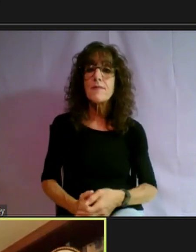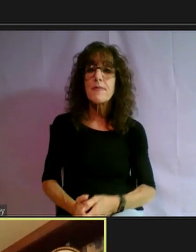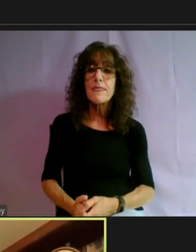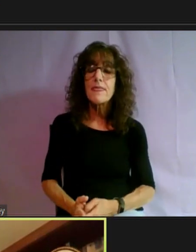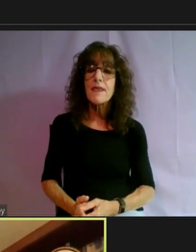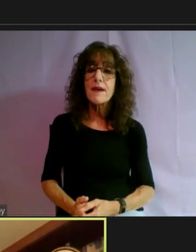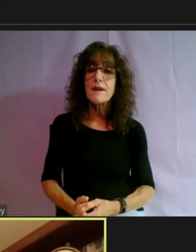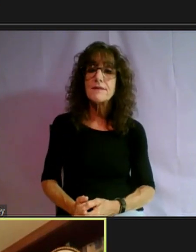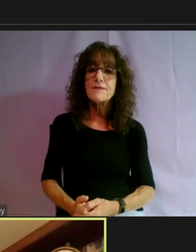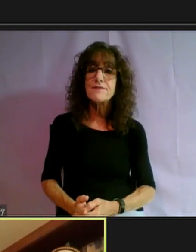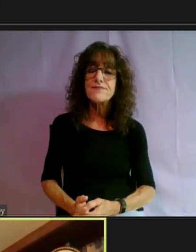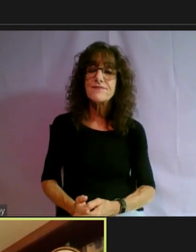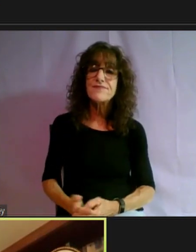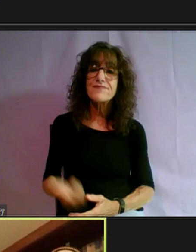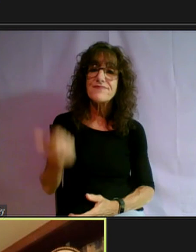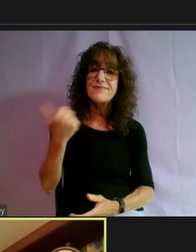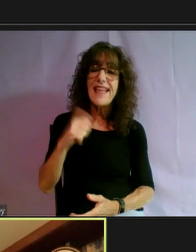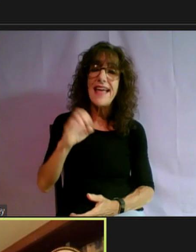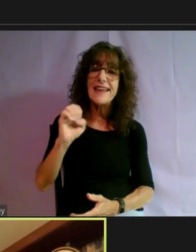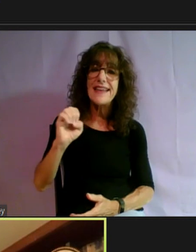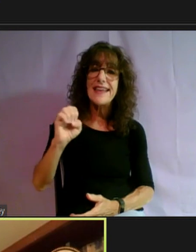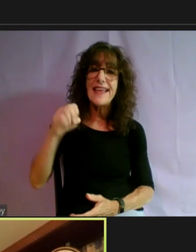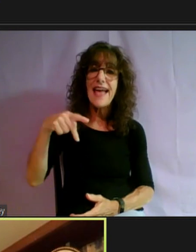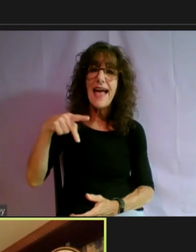Do any epidemiologists work for your health department?